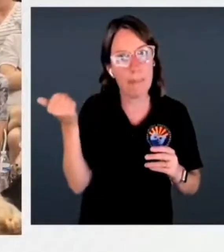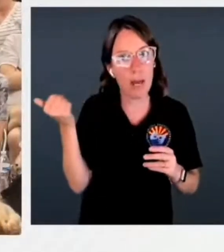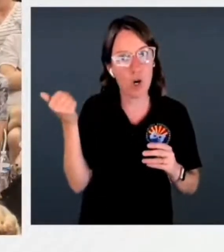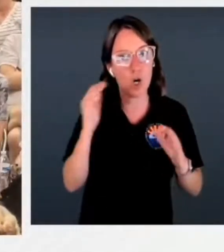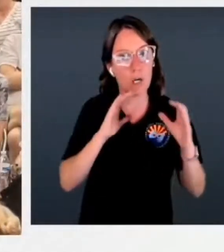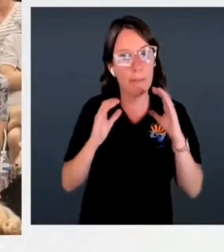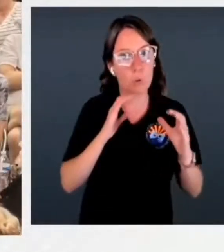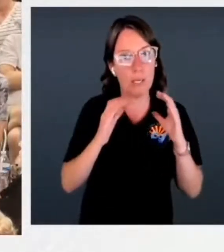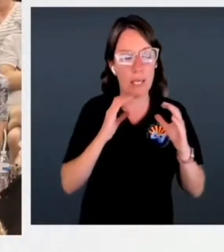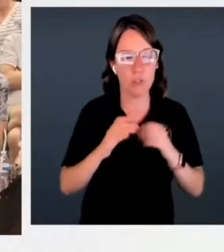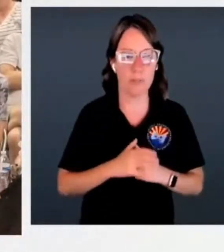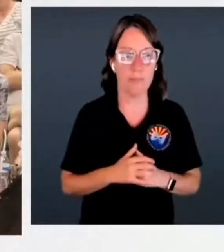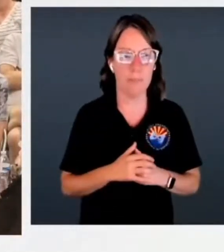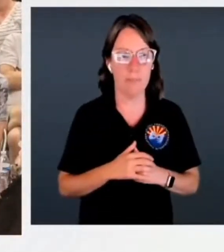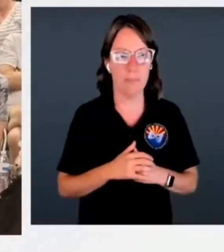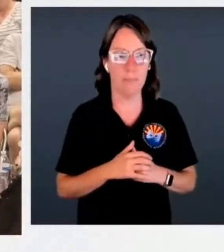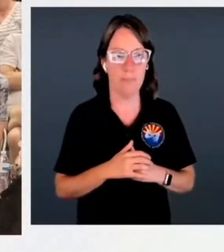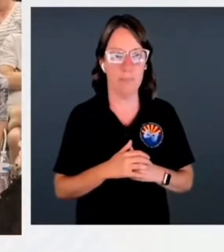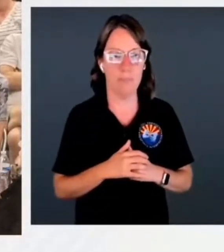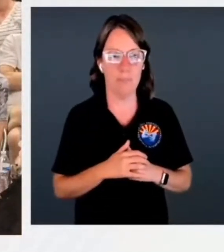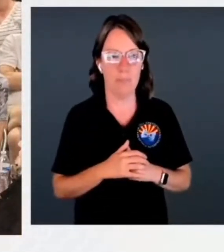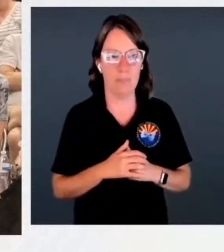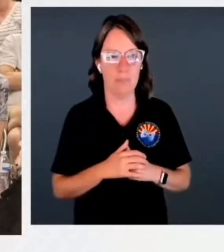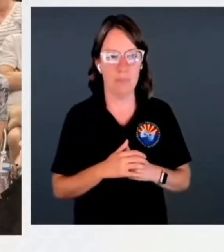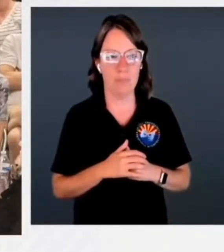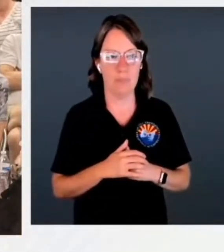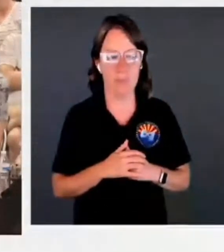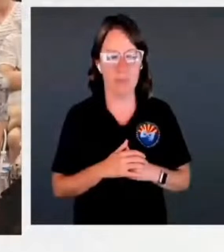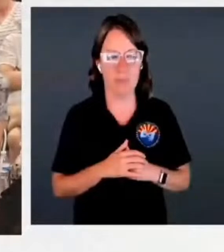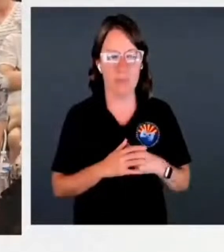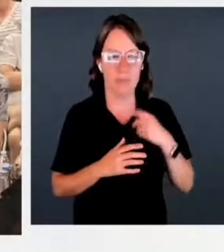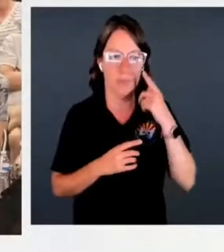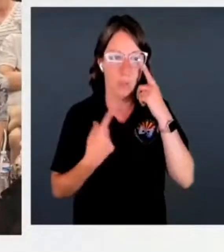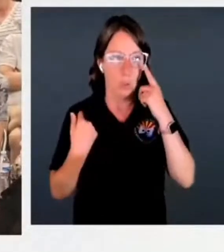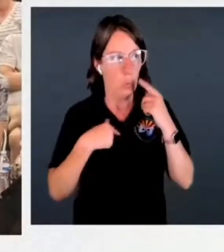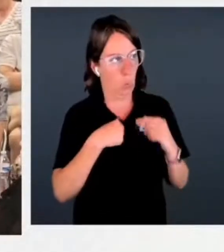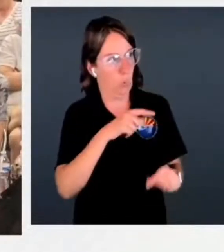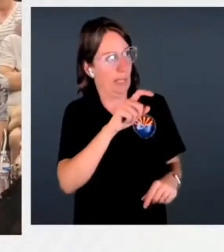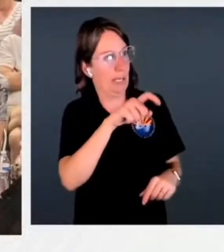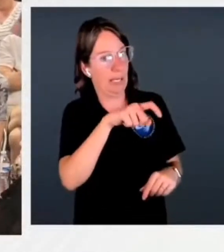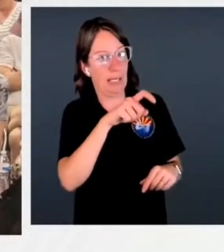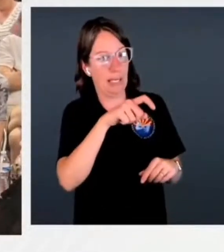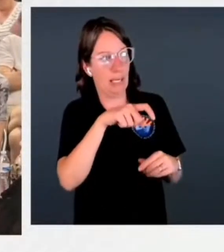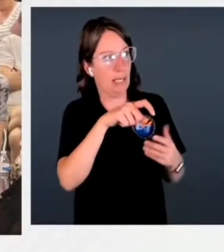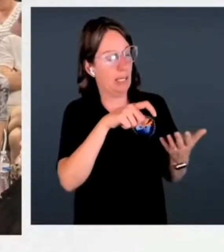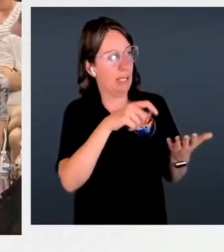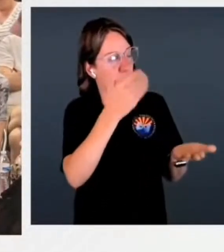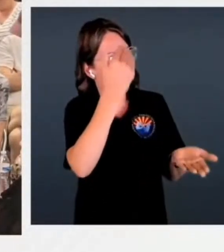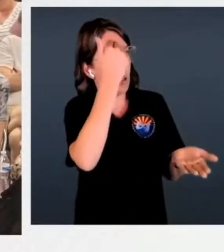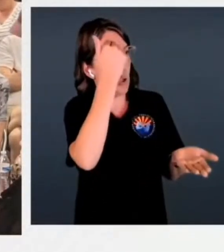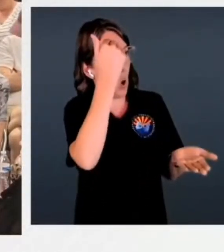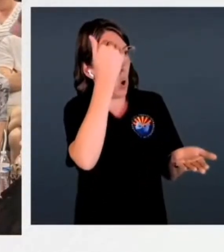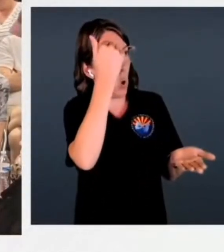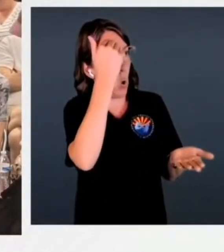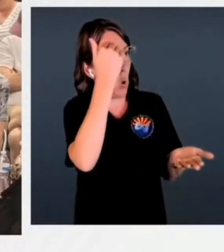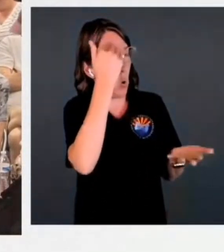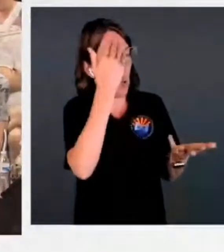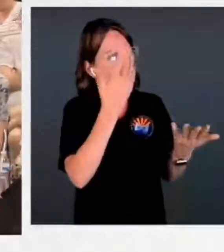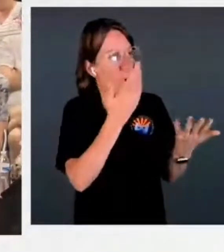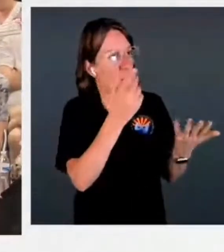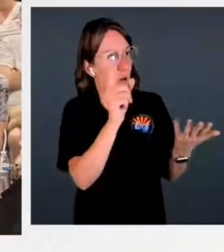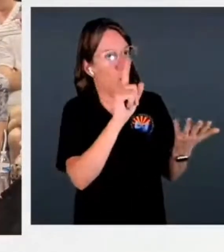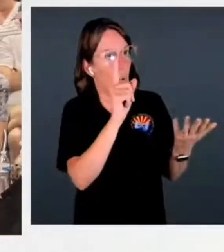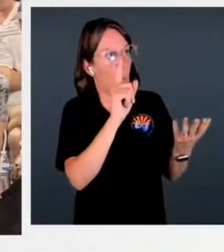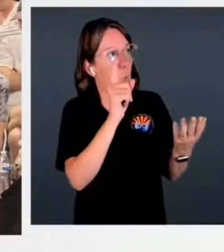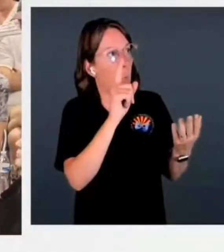need like not Russian Peak or Whiskey Brute or whatever. We need to know how far the fire is from